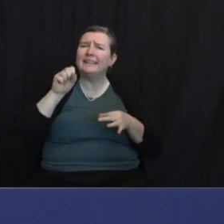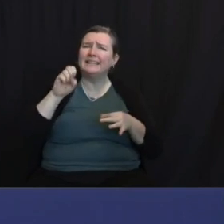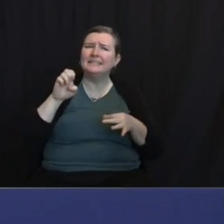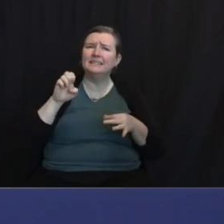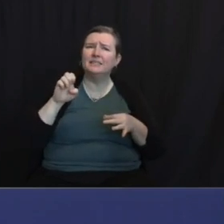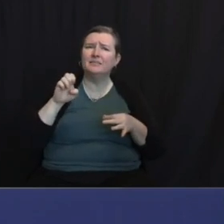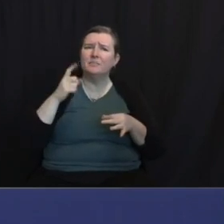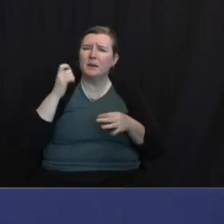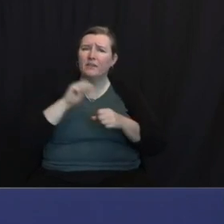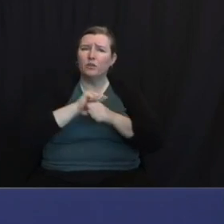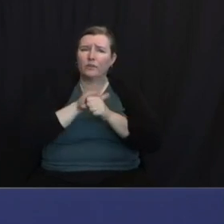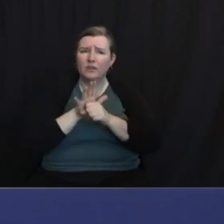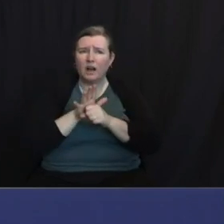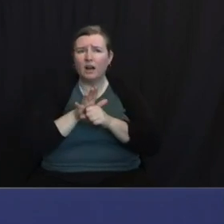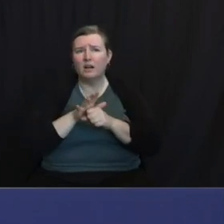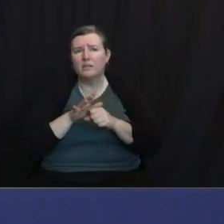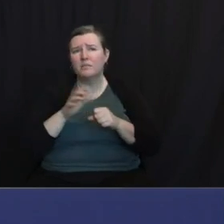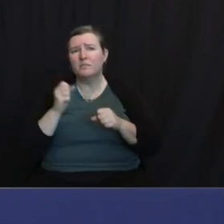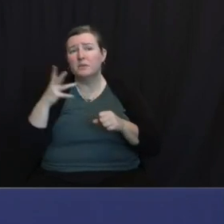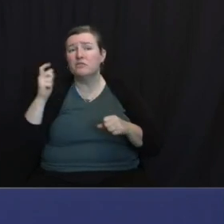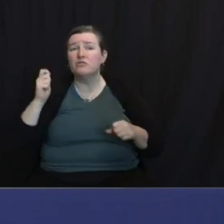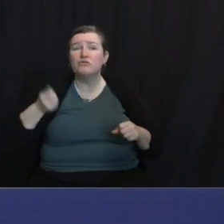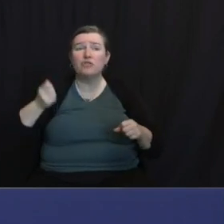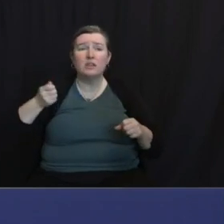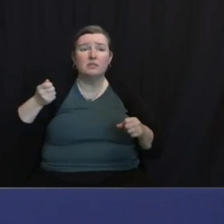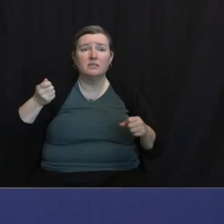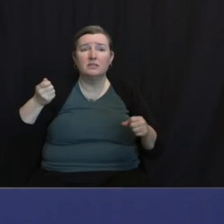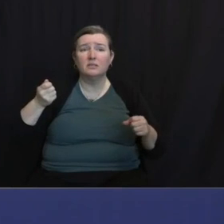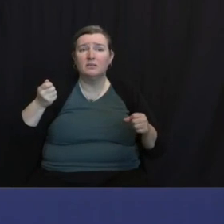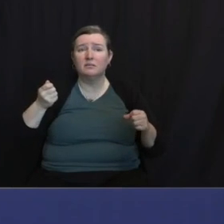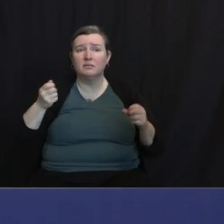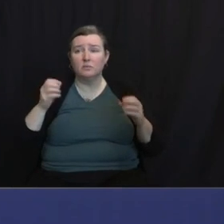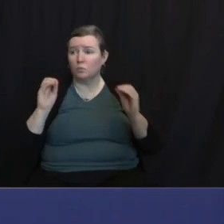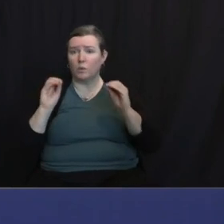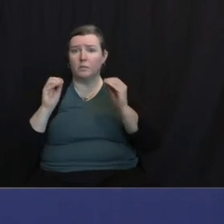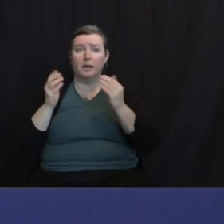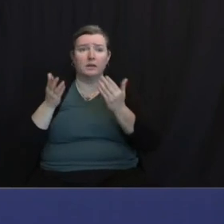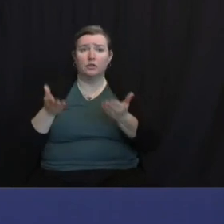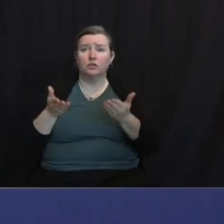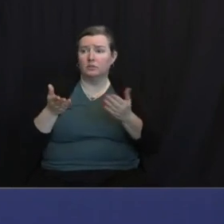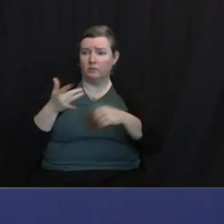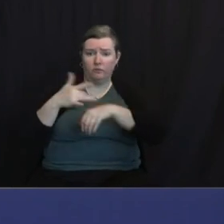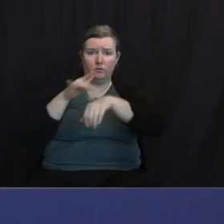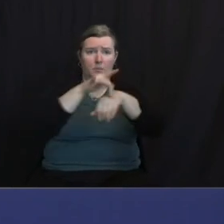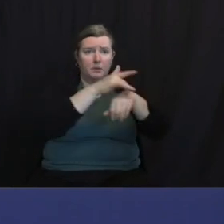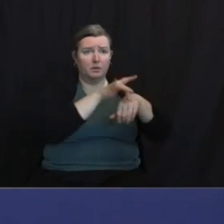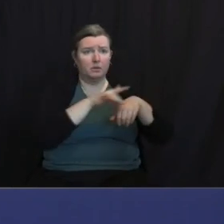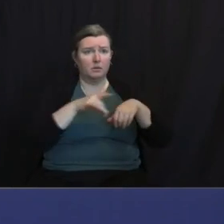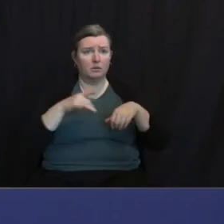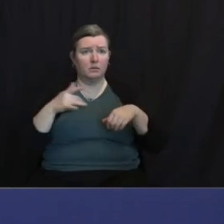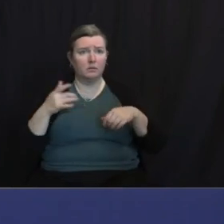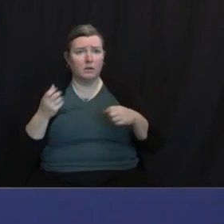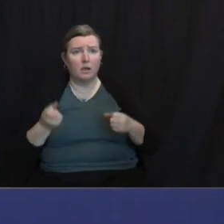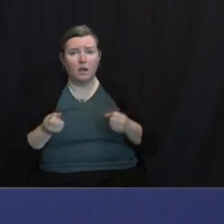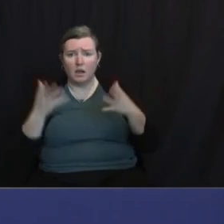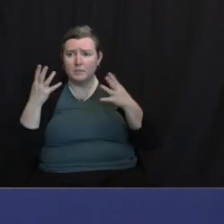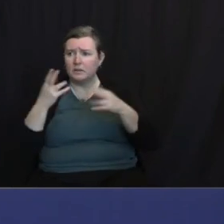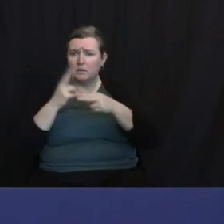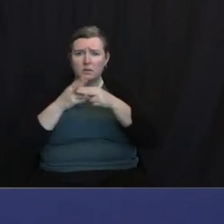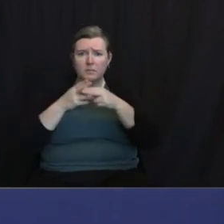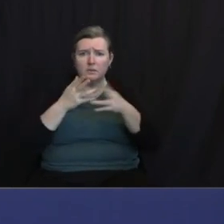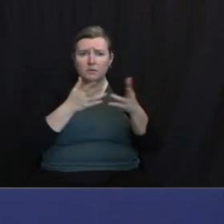judicial vacancies. What has led to this large hole? Do you plan on nominating more candidates? And if so, what is your timeline given the urgency of the